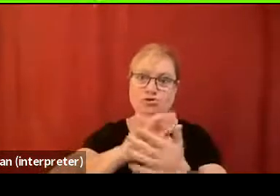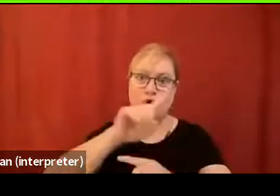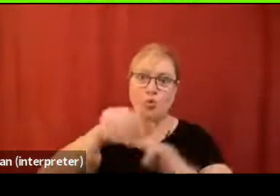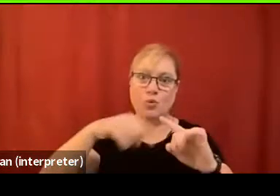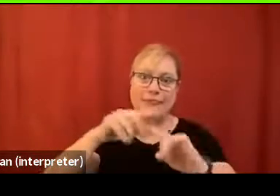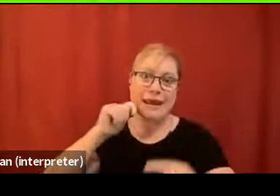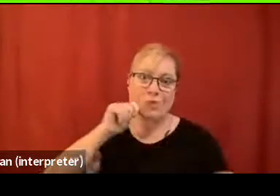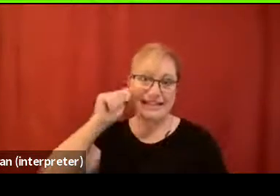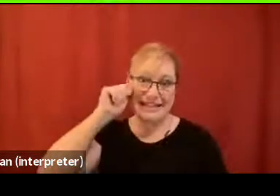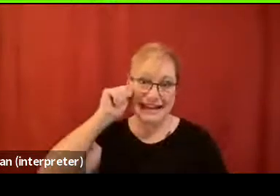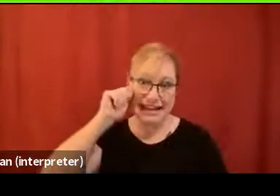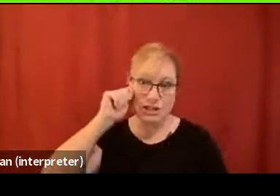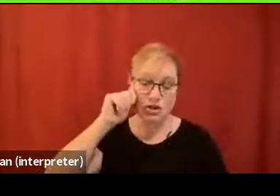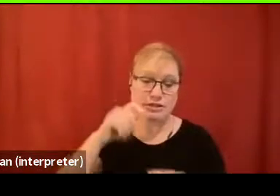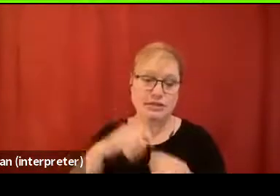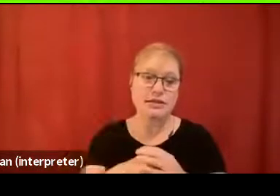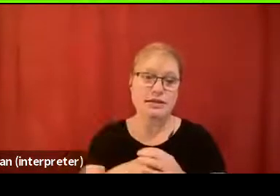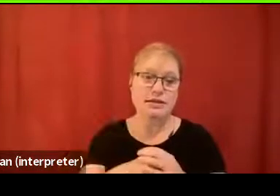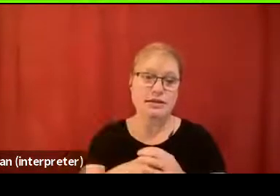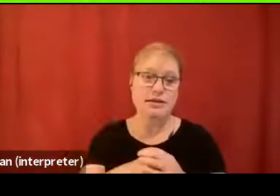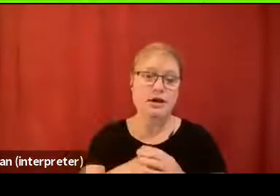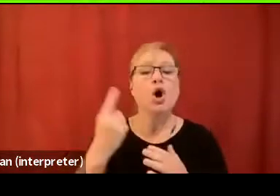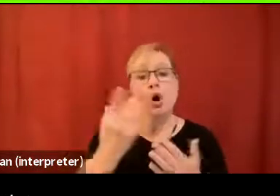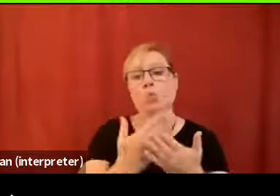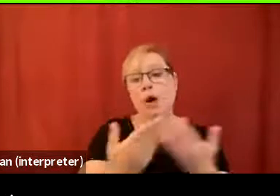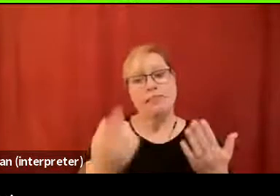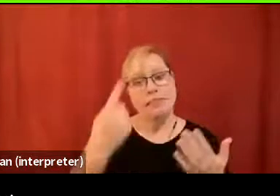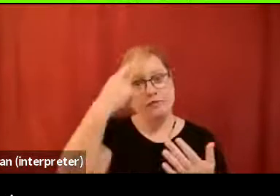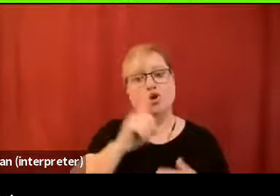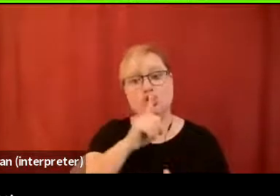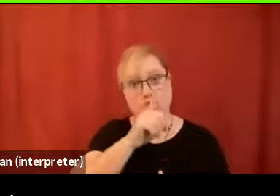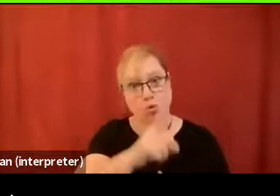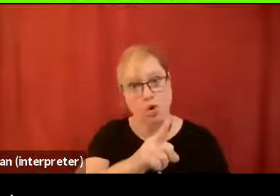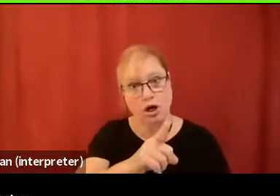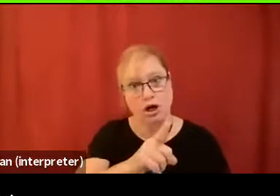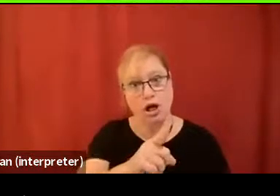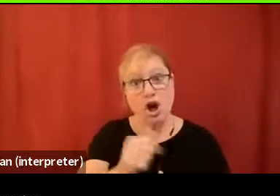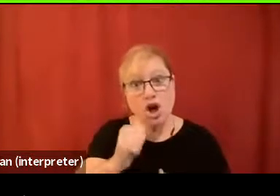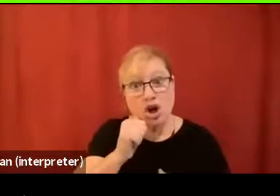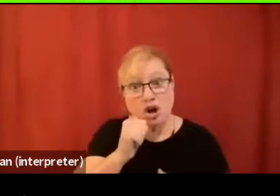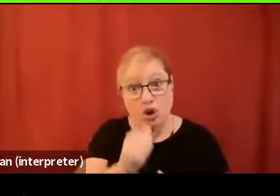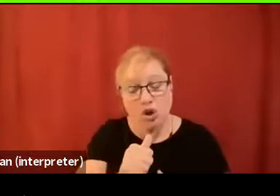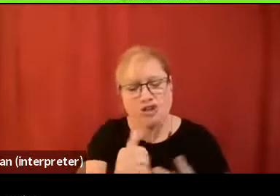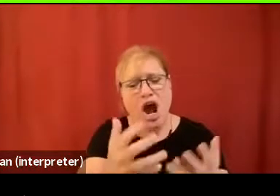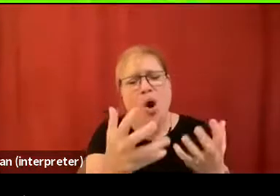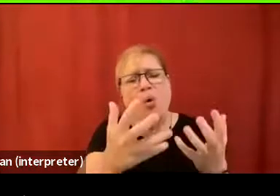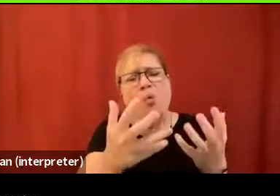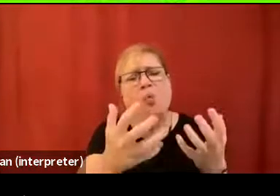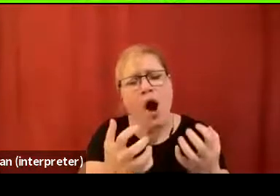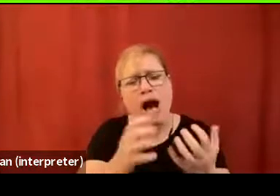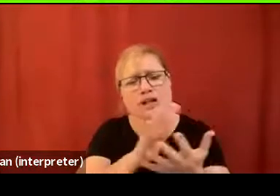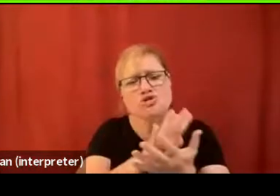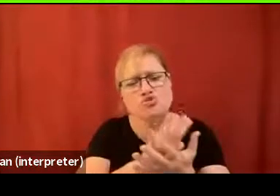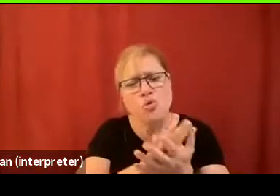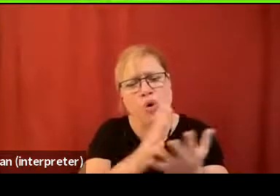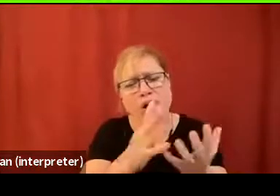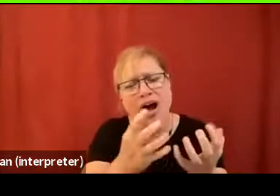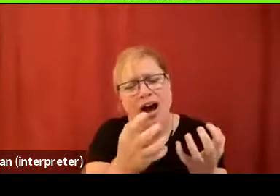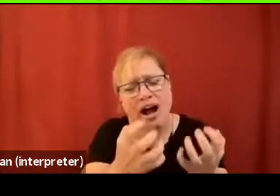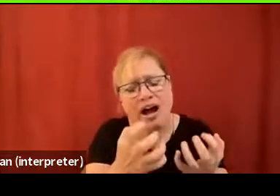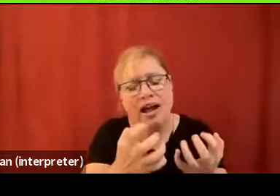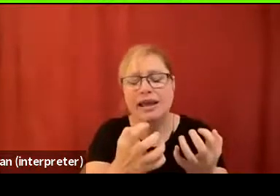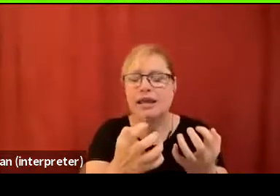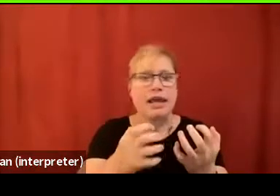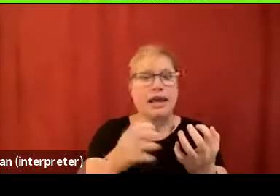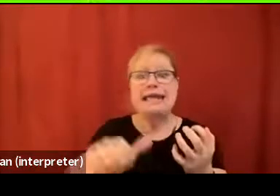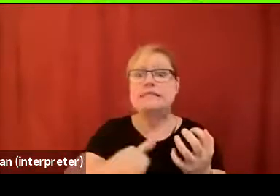years, and they want, one thing that is for sure, girls want to go to school. It's everyone around them that has to sort of